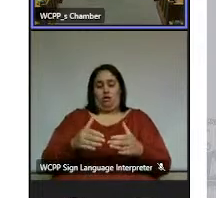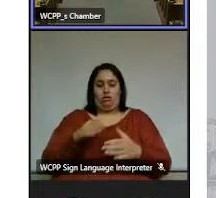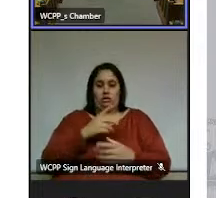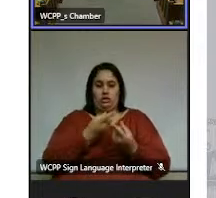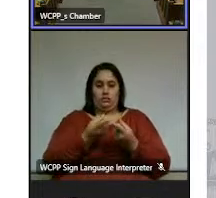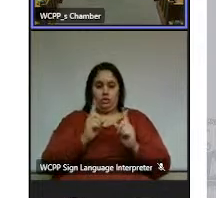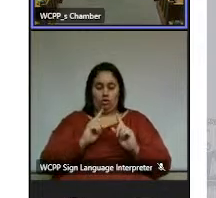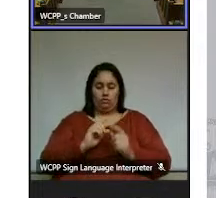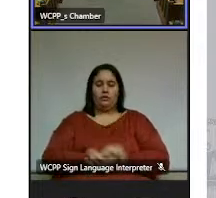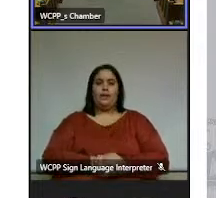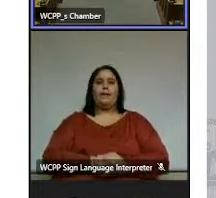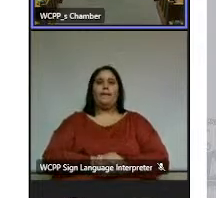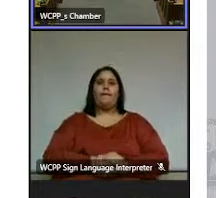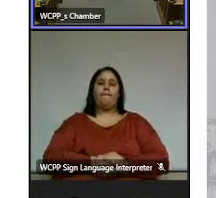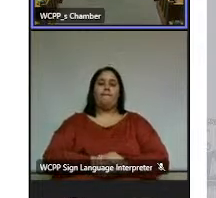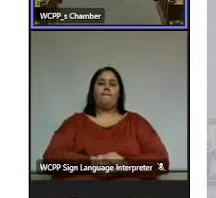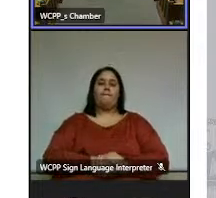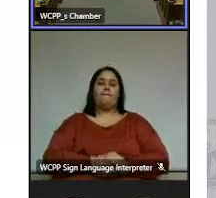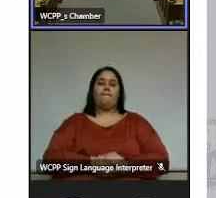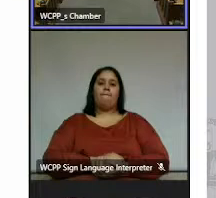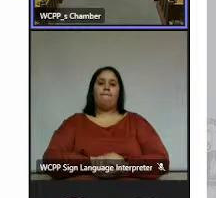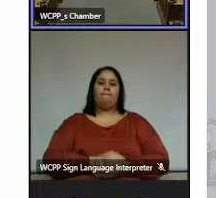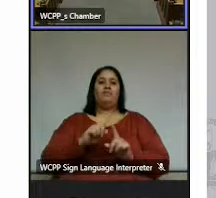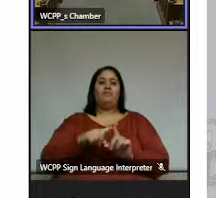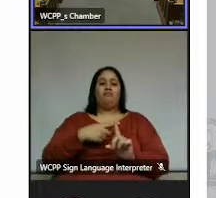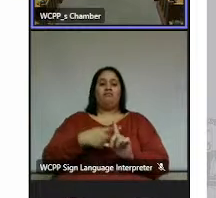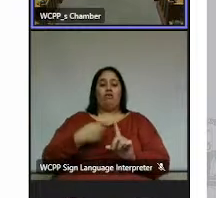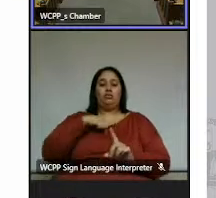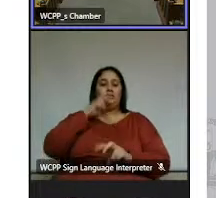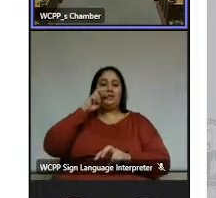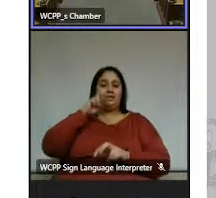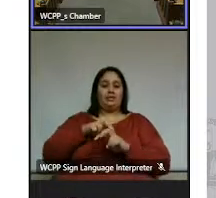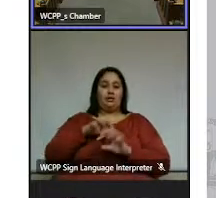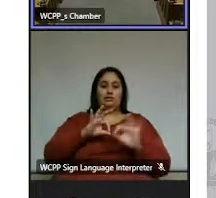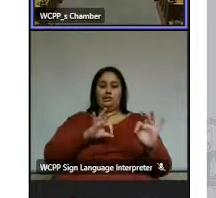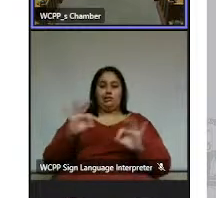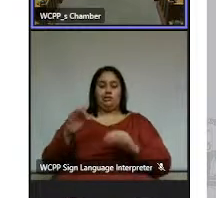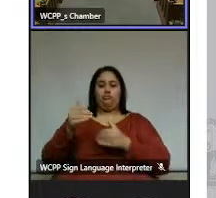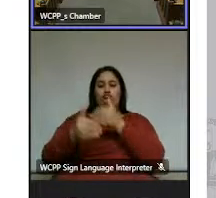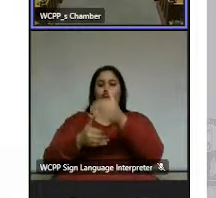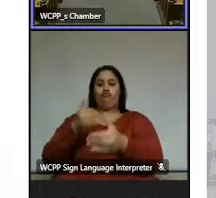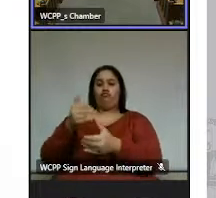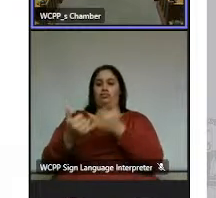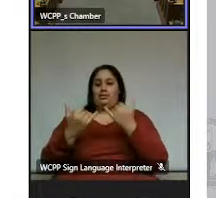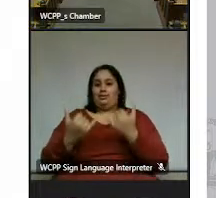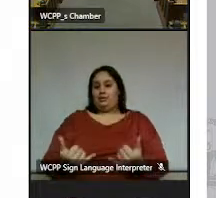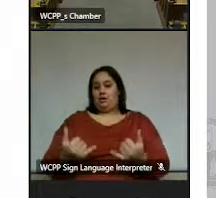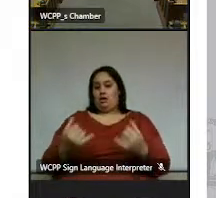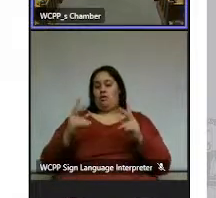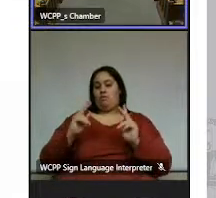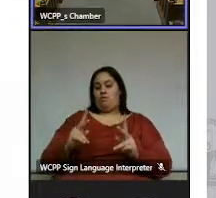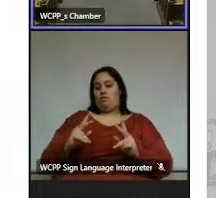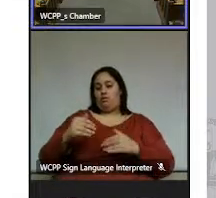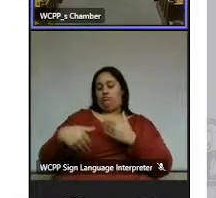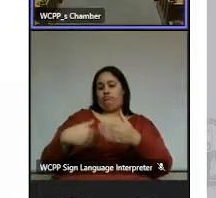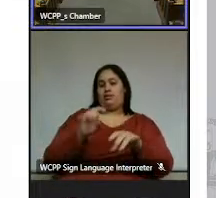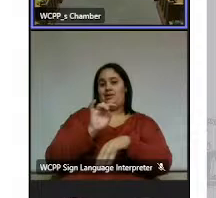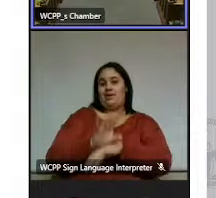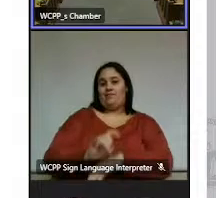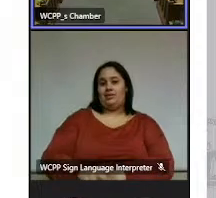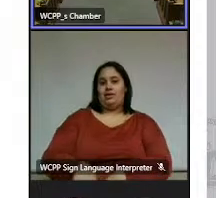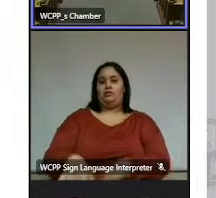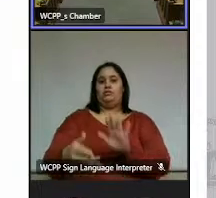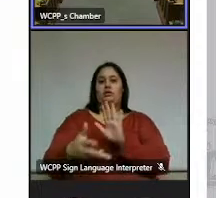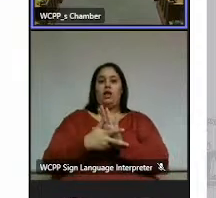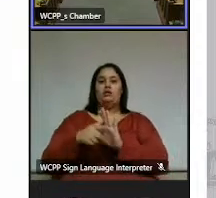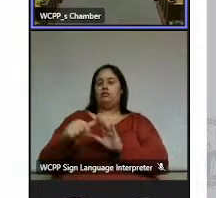department. The tasks required to administer the provisions of the current ordinance and the Advertising Act